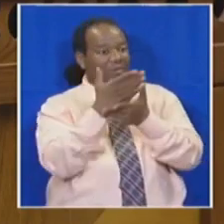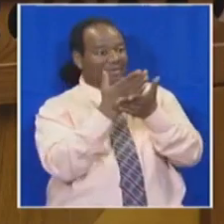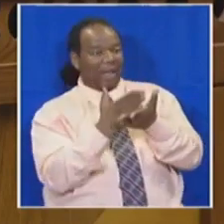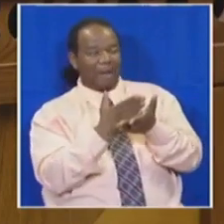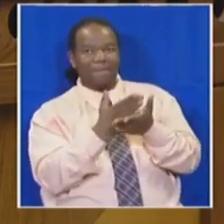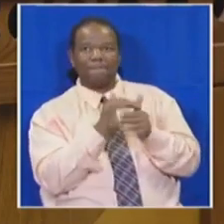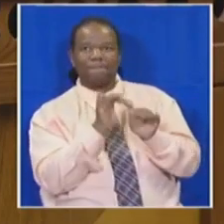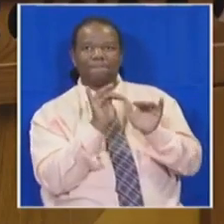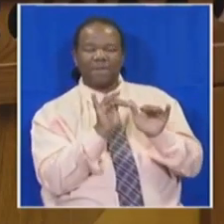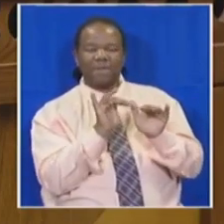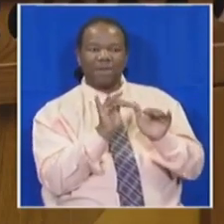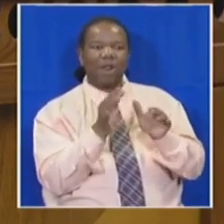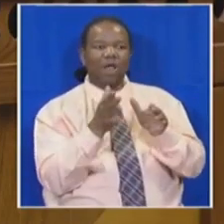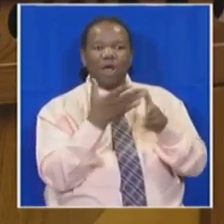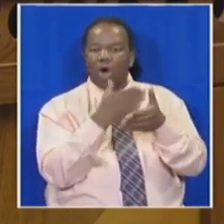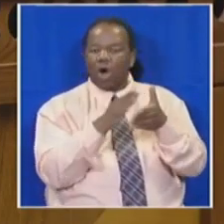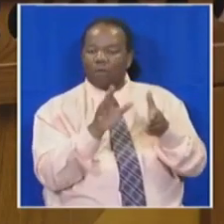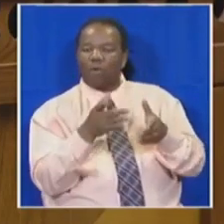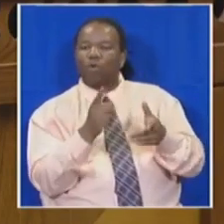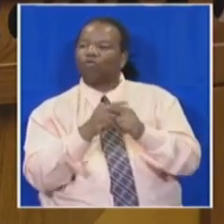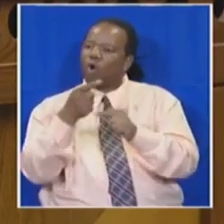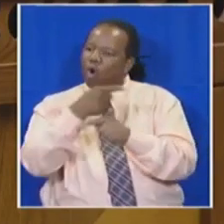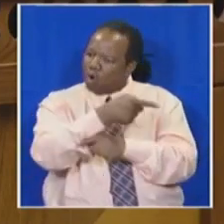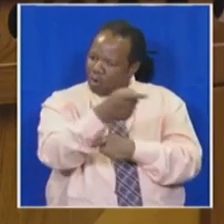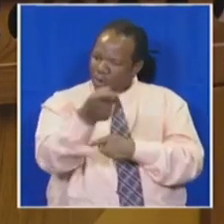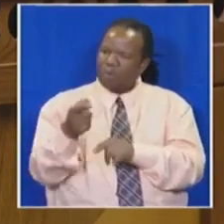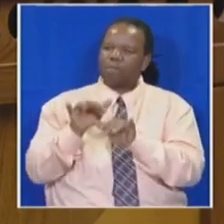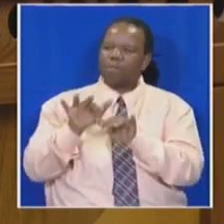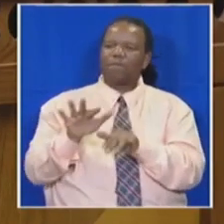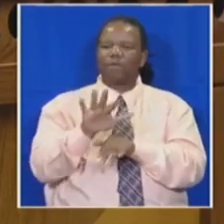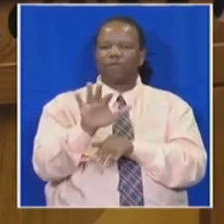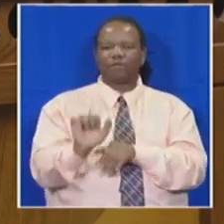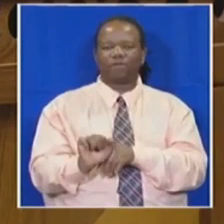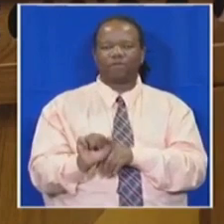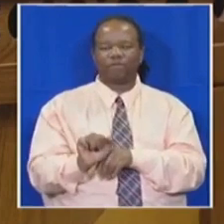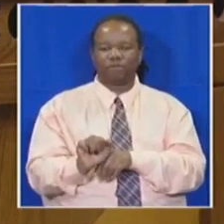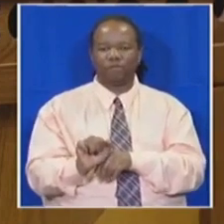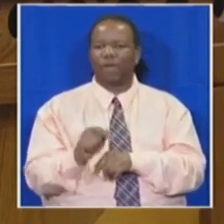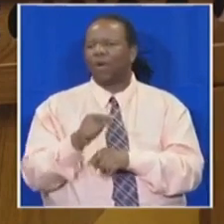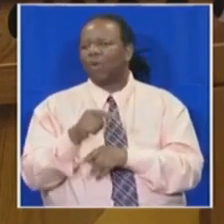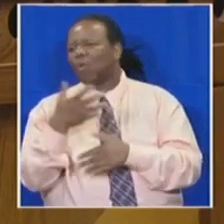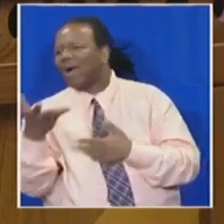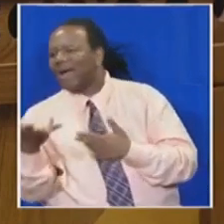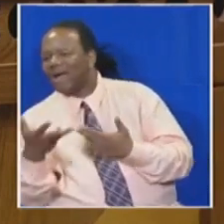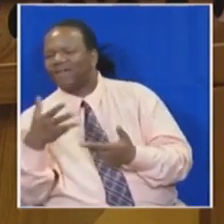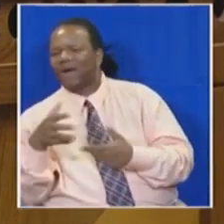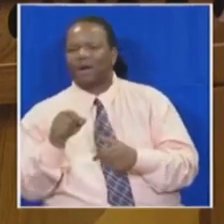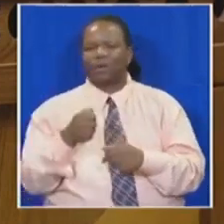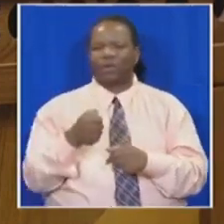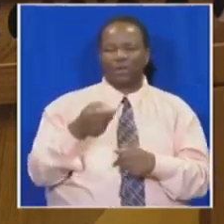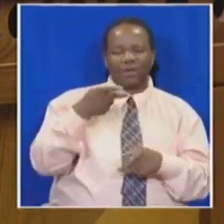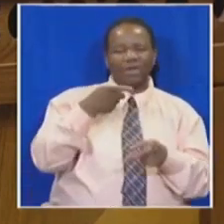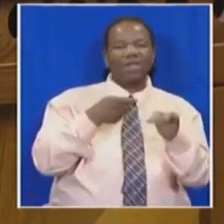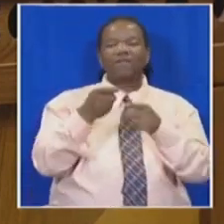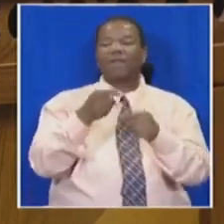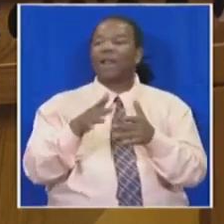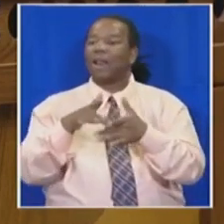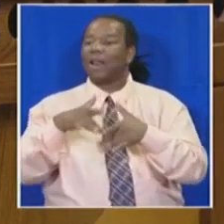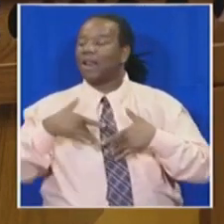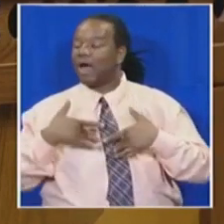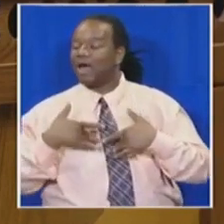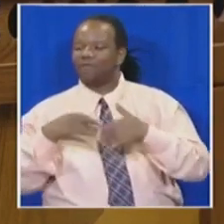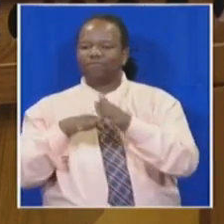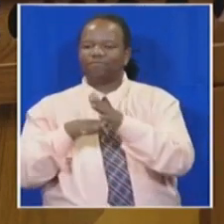people, but for all the people. Wherever we govern, life gets better and better